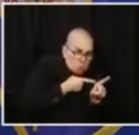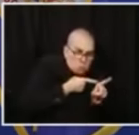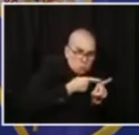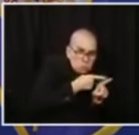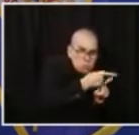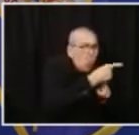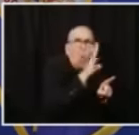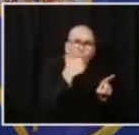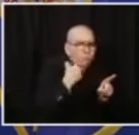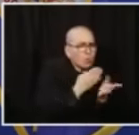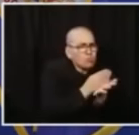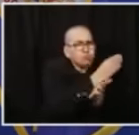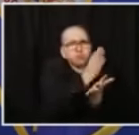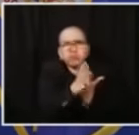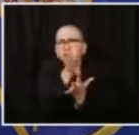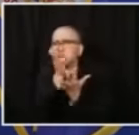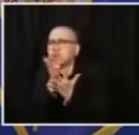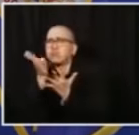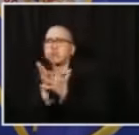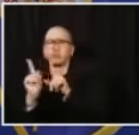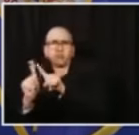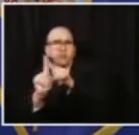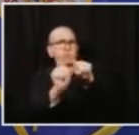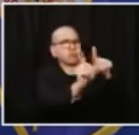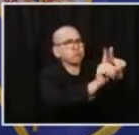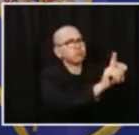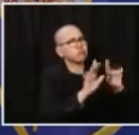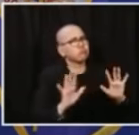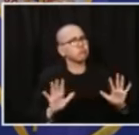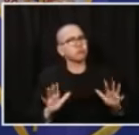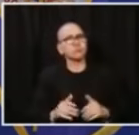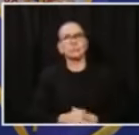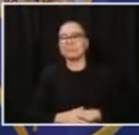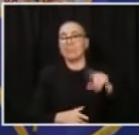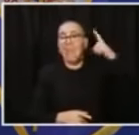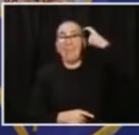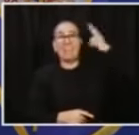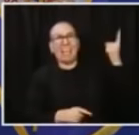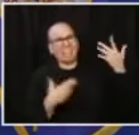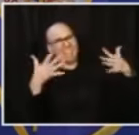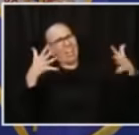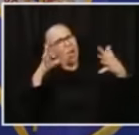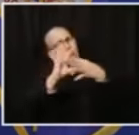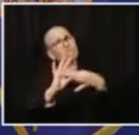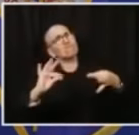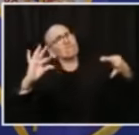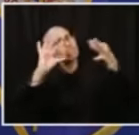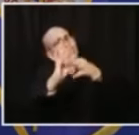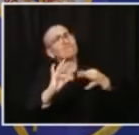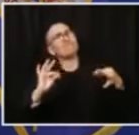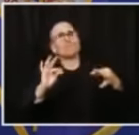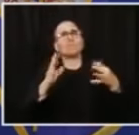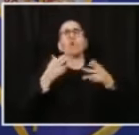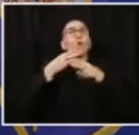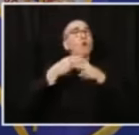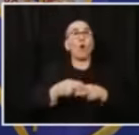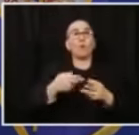parts of the state. And as the governor said, we do have a hub and spoke model, which means that we